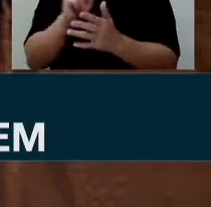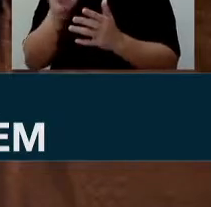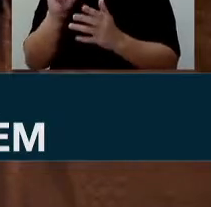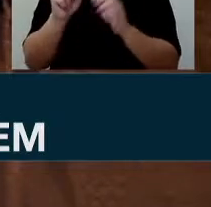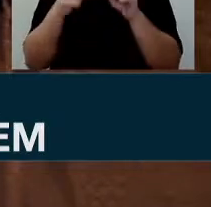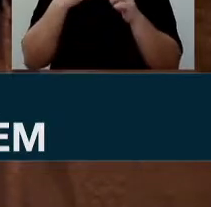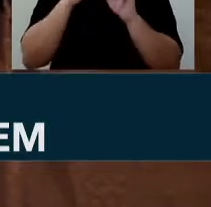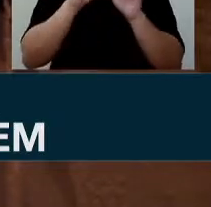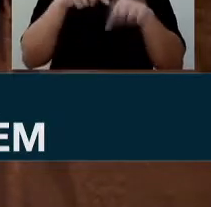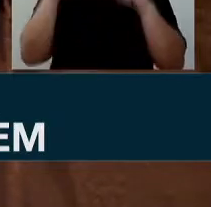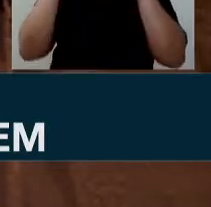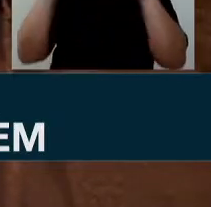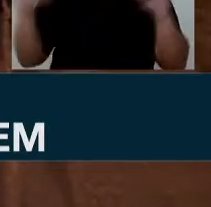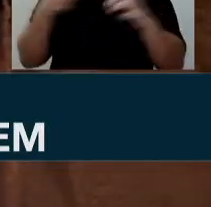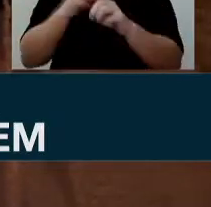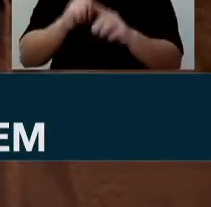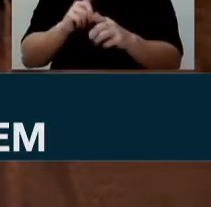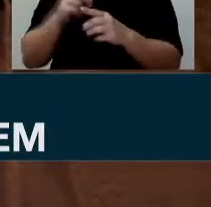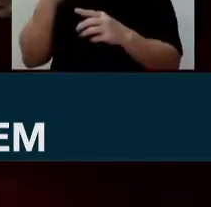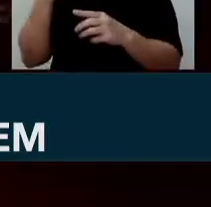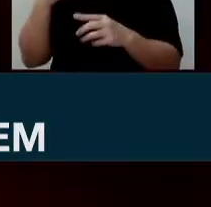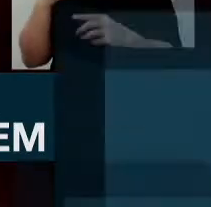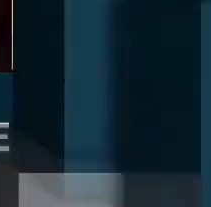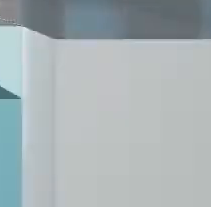from presidential spokesperson Harry Roque.